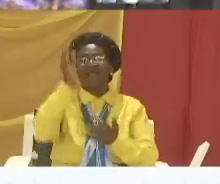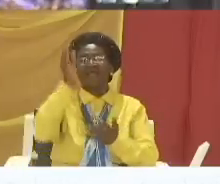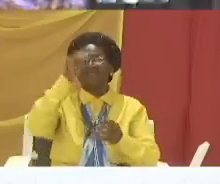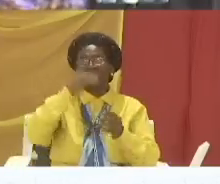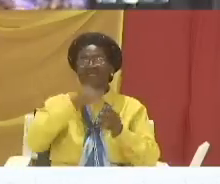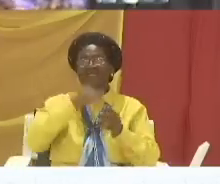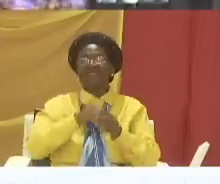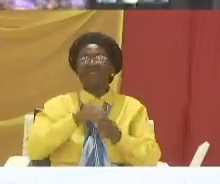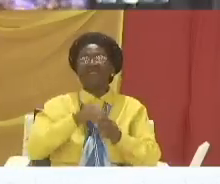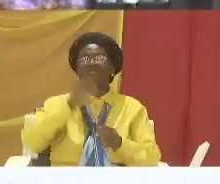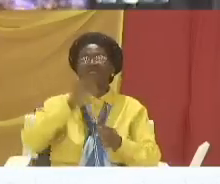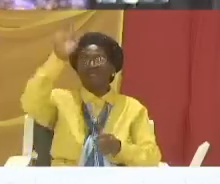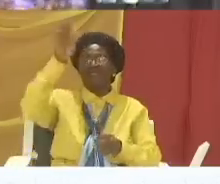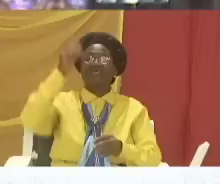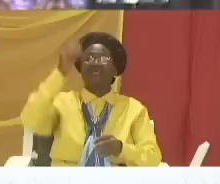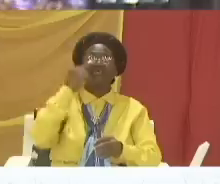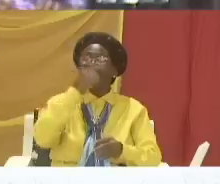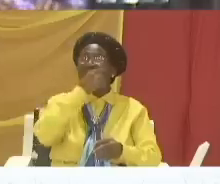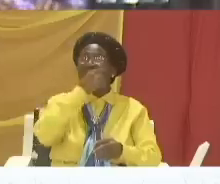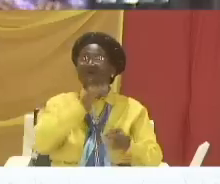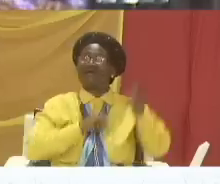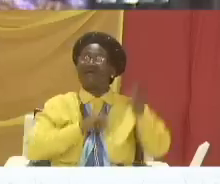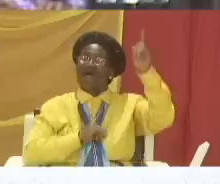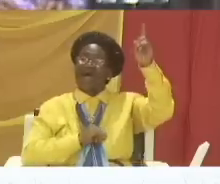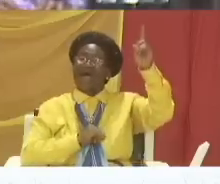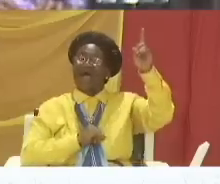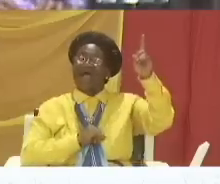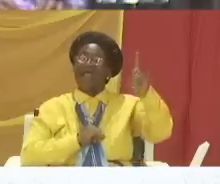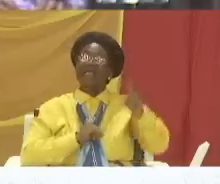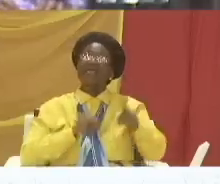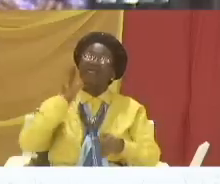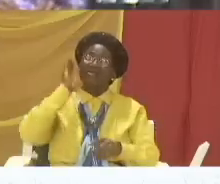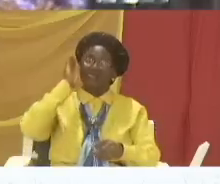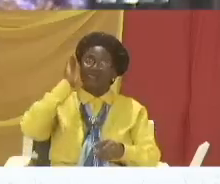and will give ear to his commandments